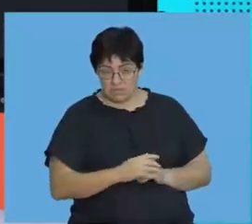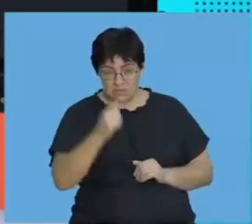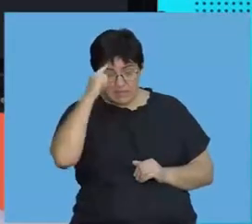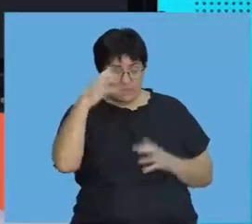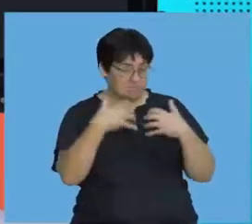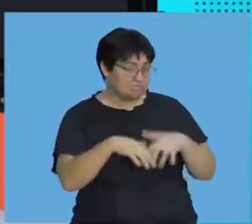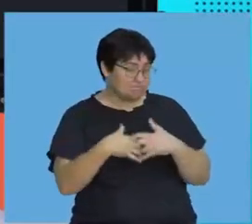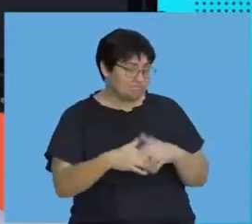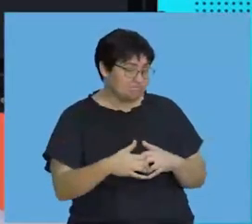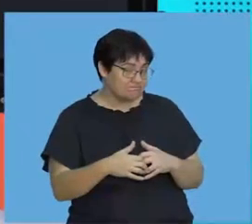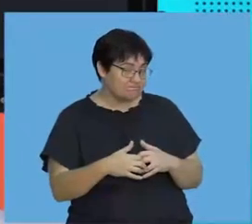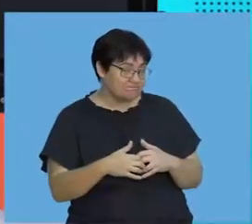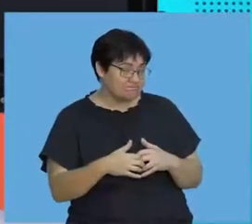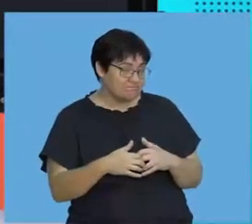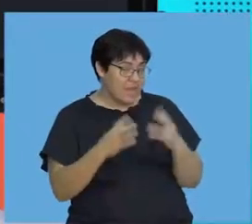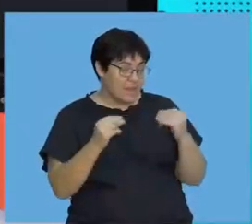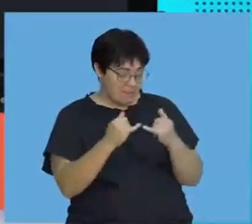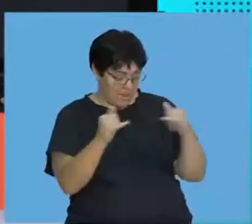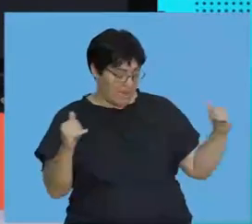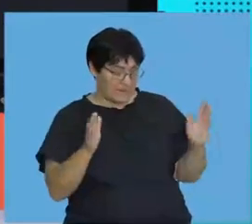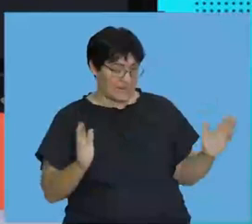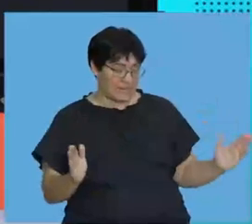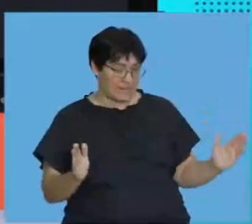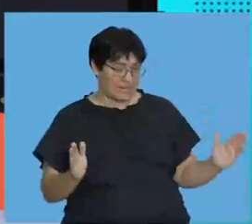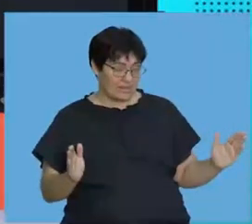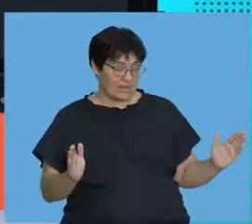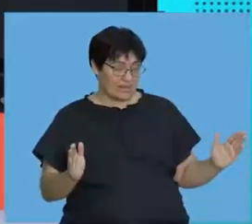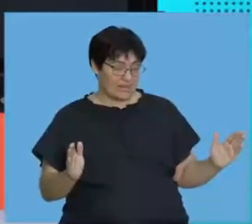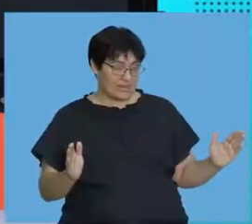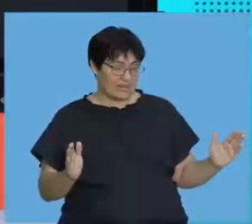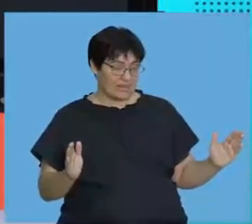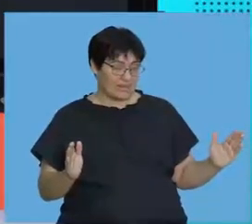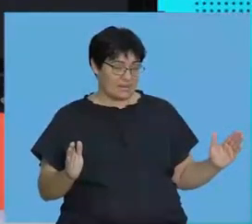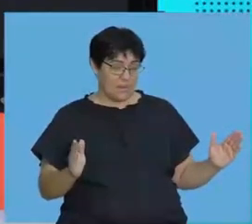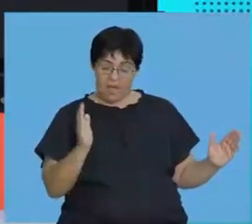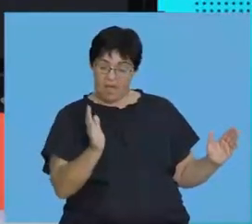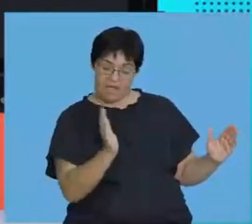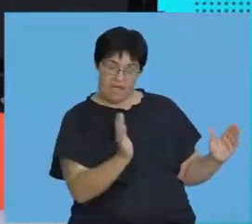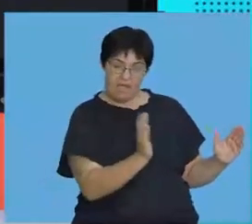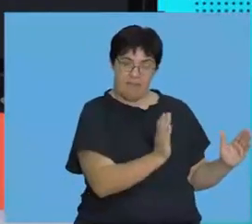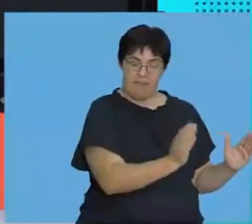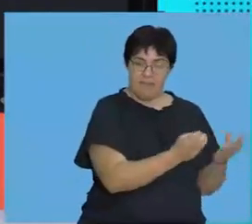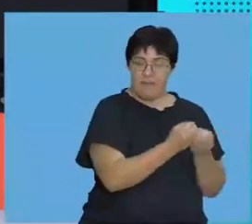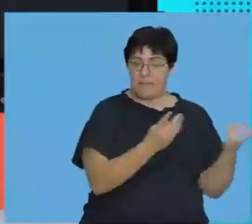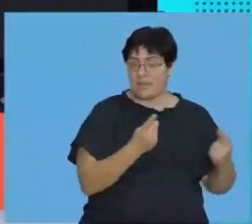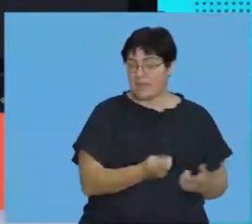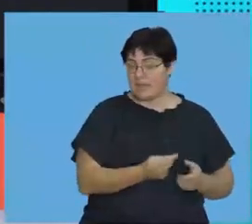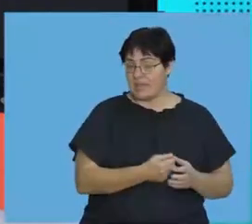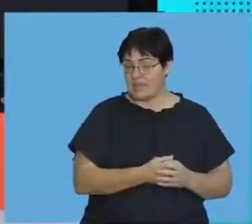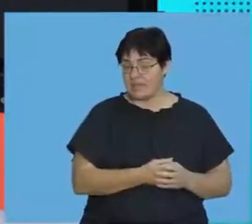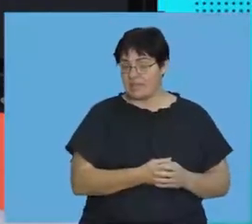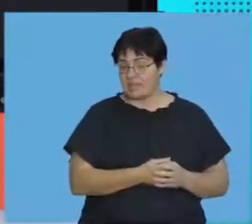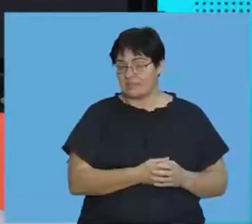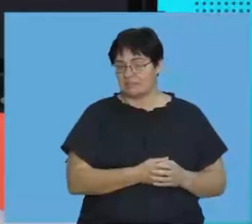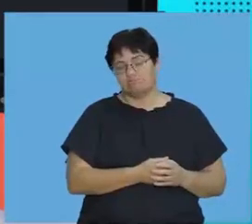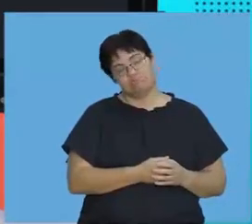Think about that in terms of a number line, because we're actually looking at how many spaces on the number line there would